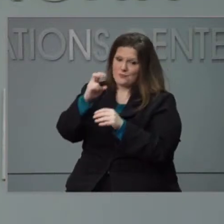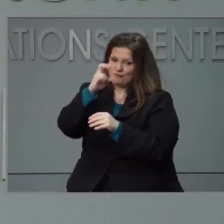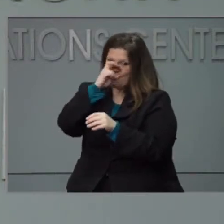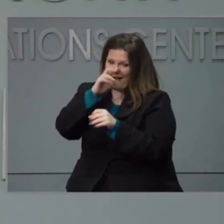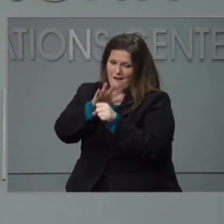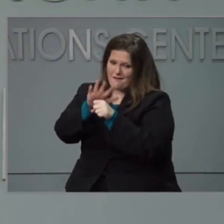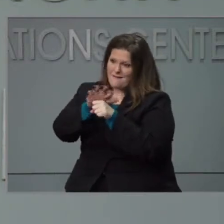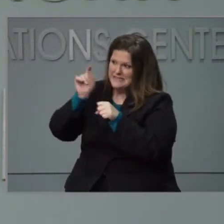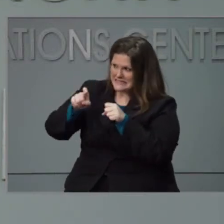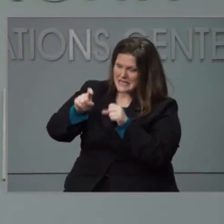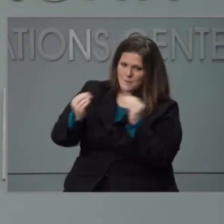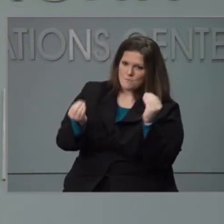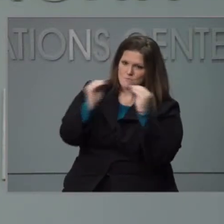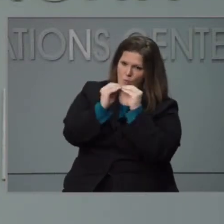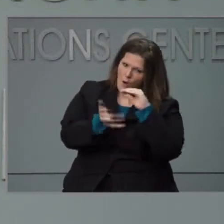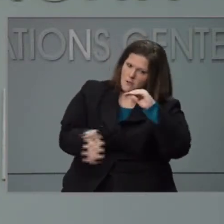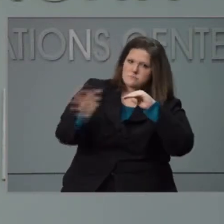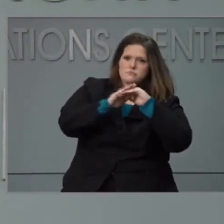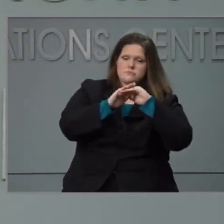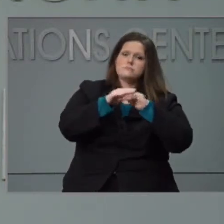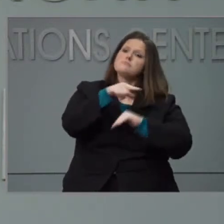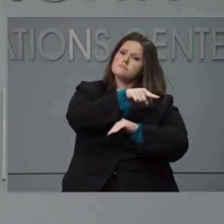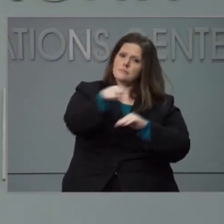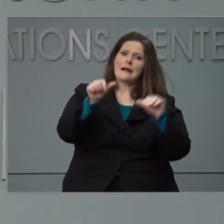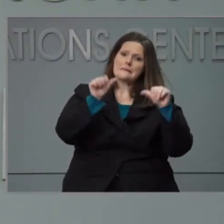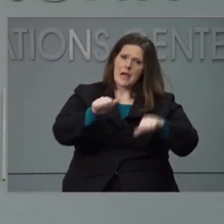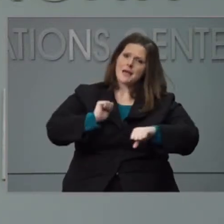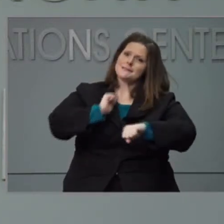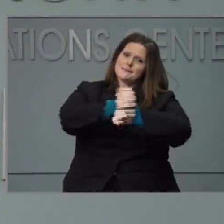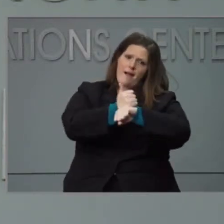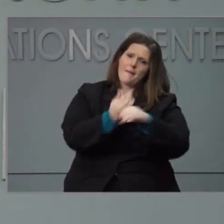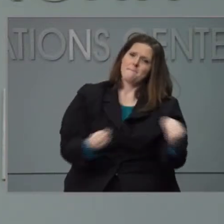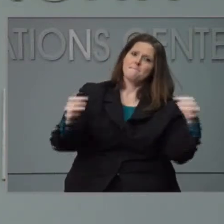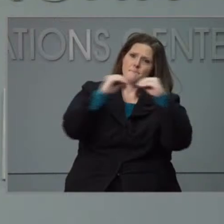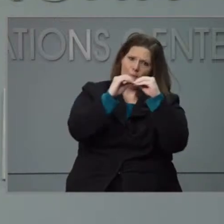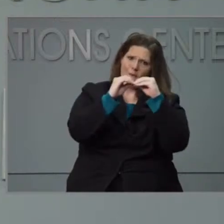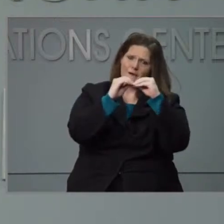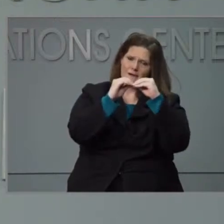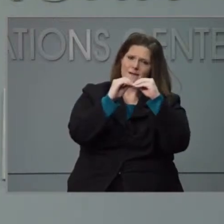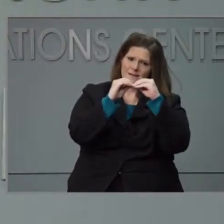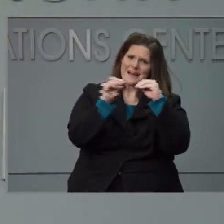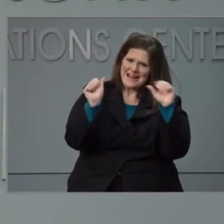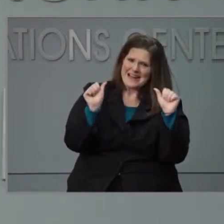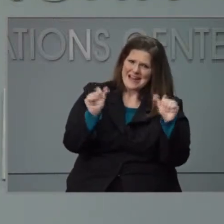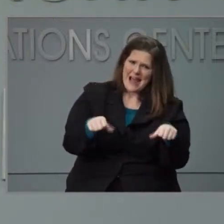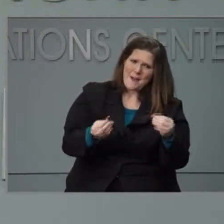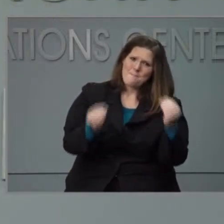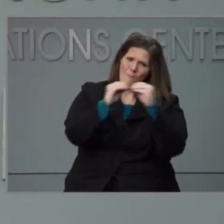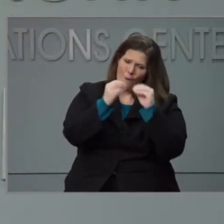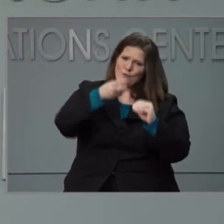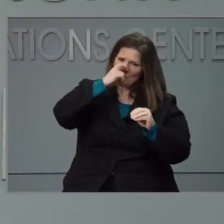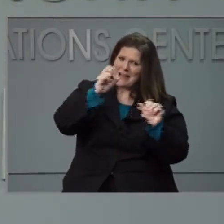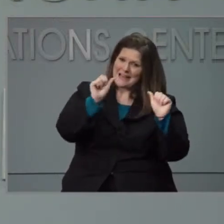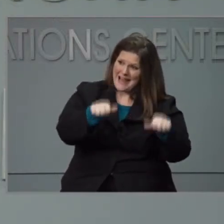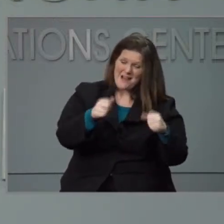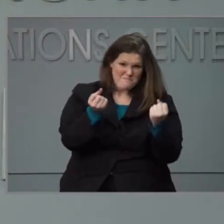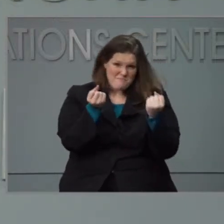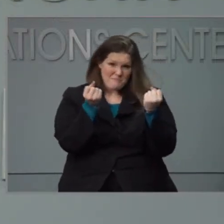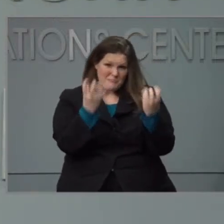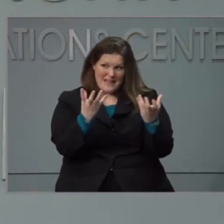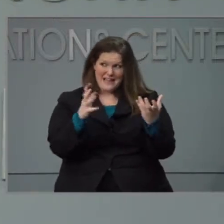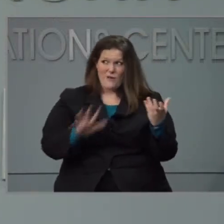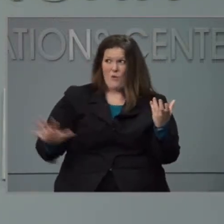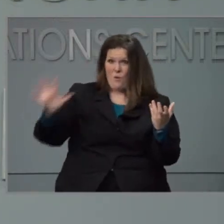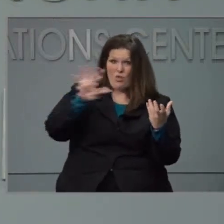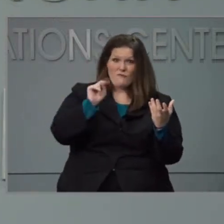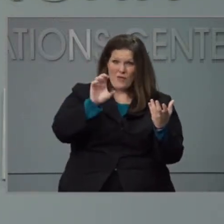restrictions that are greater than the state floor. And a number of our cities across the